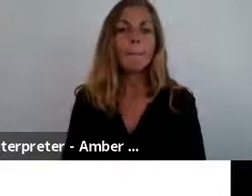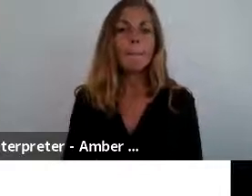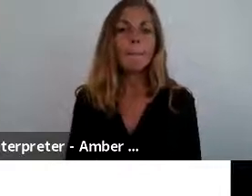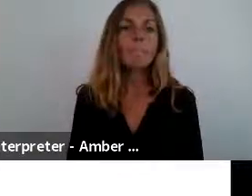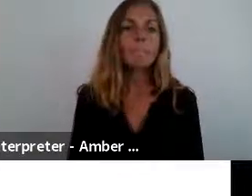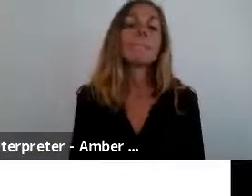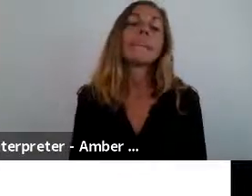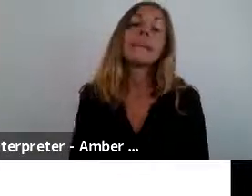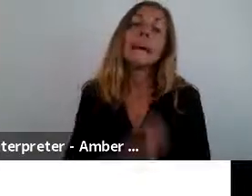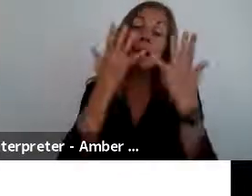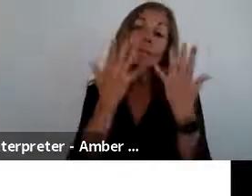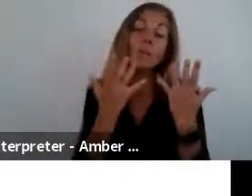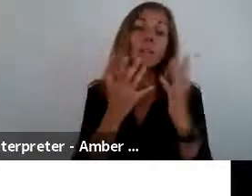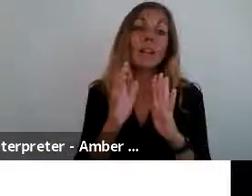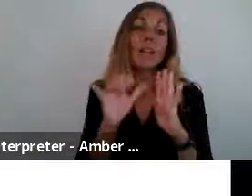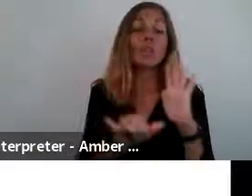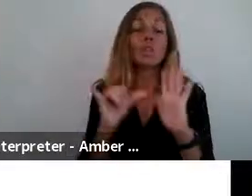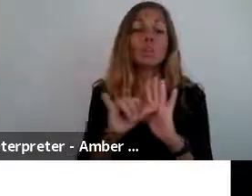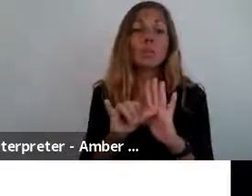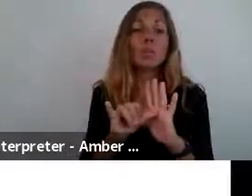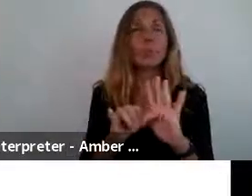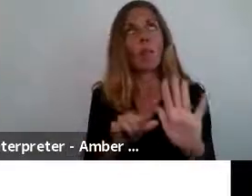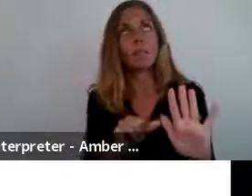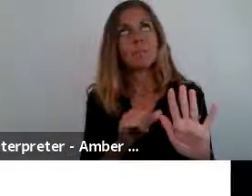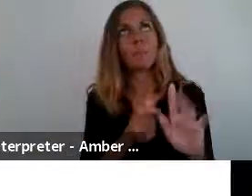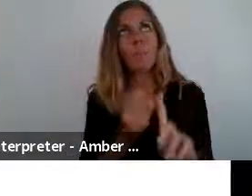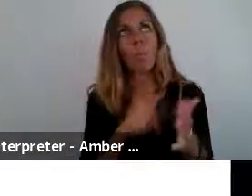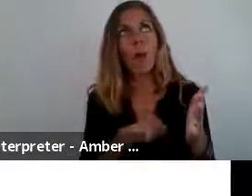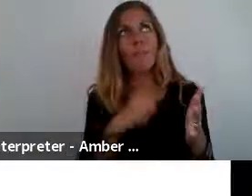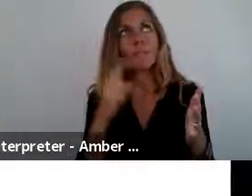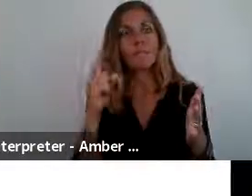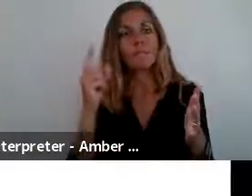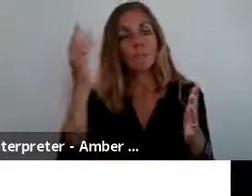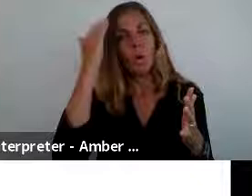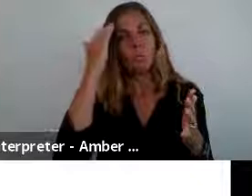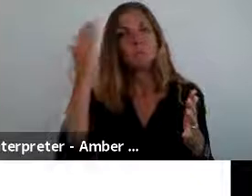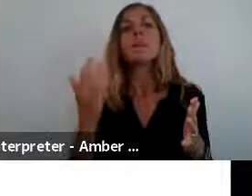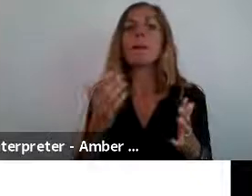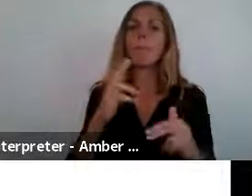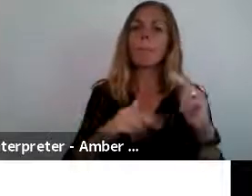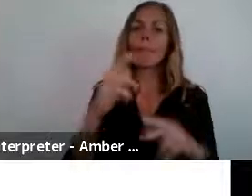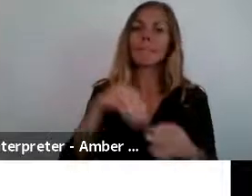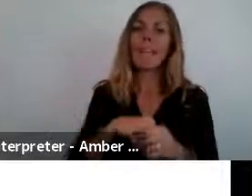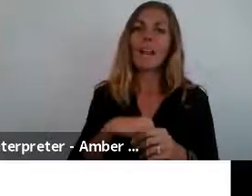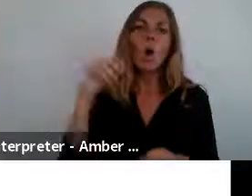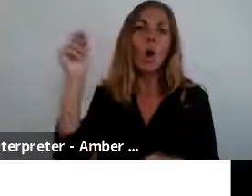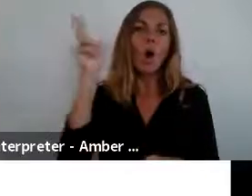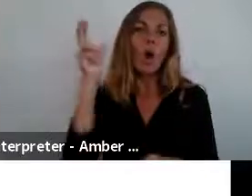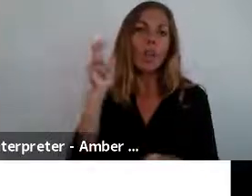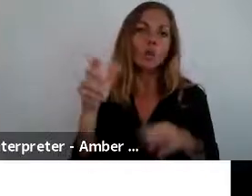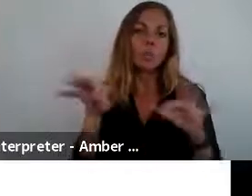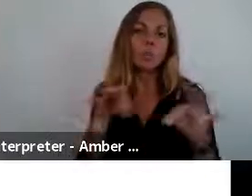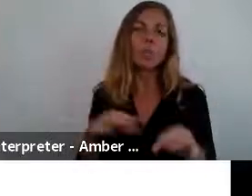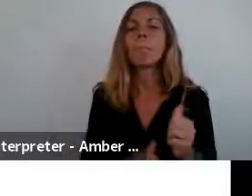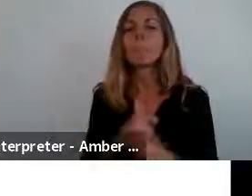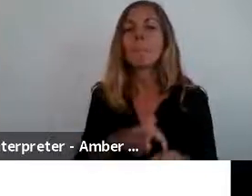YouTube unfortunately doesn't have, or at least none that I have found, a built-in audio description feature. So people often make a second copy of their